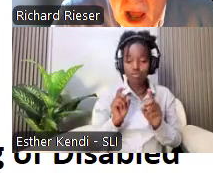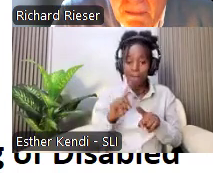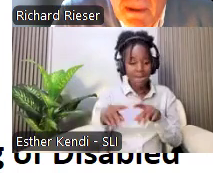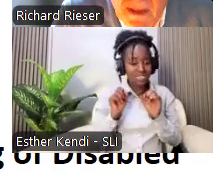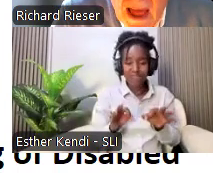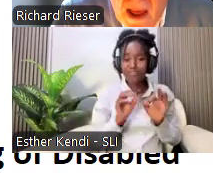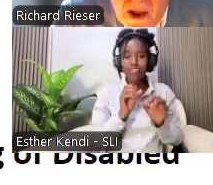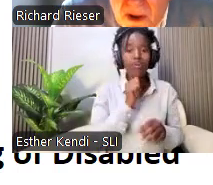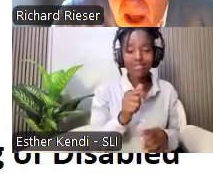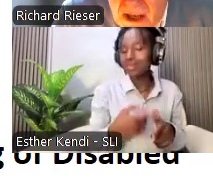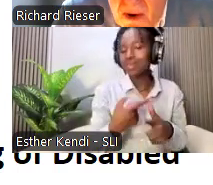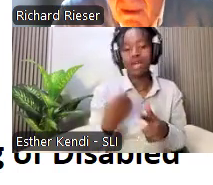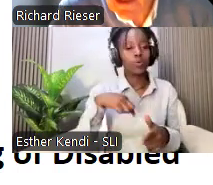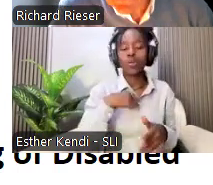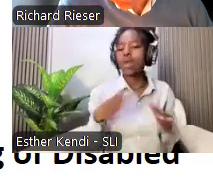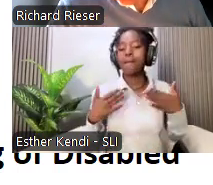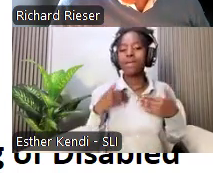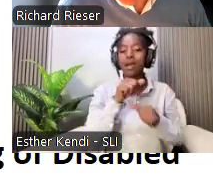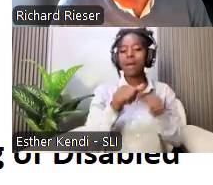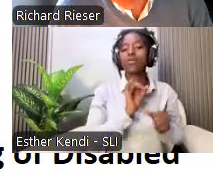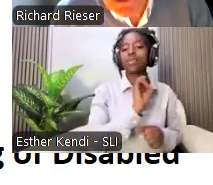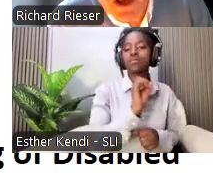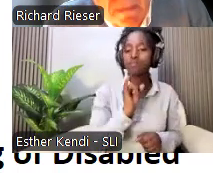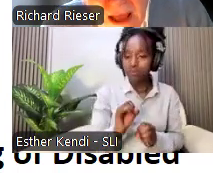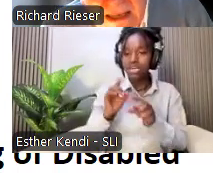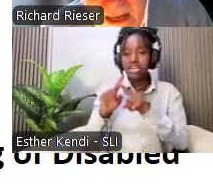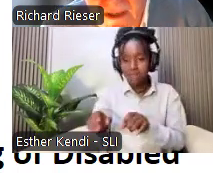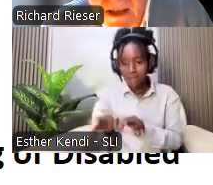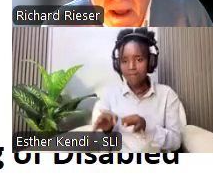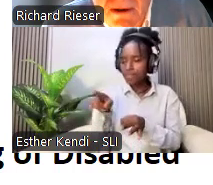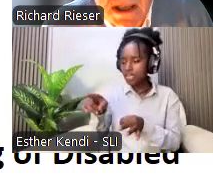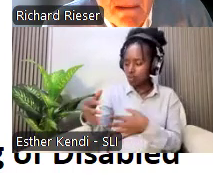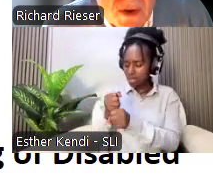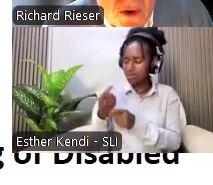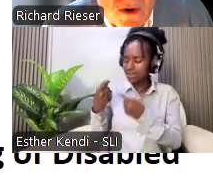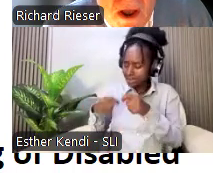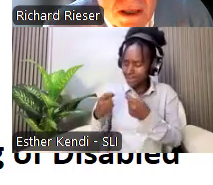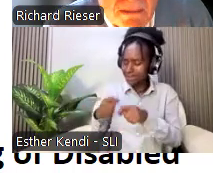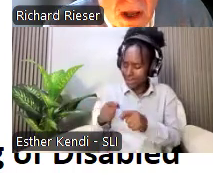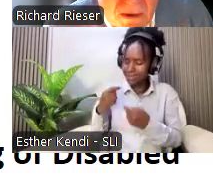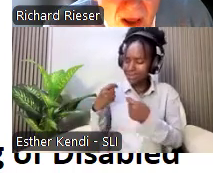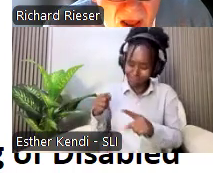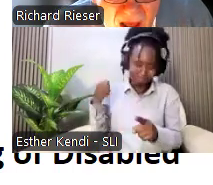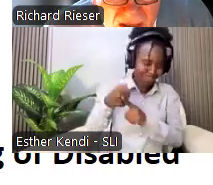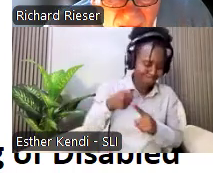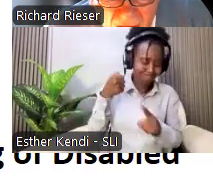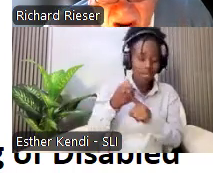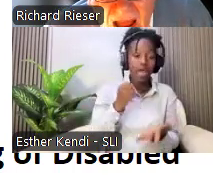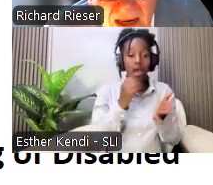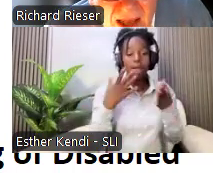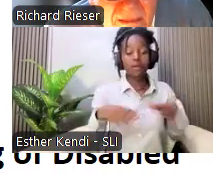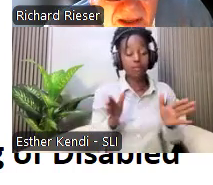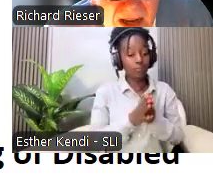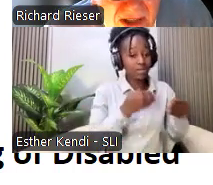and we're not happy for that. Do they do everything they can to empower and build the capacity of DPOs? Some do, some don't.